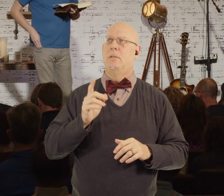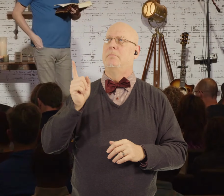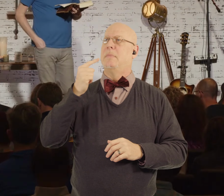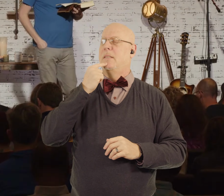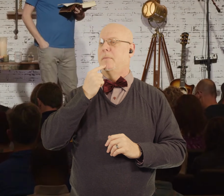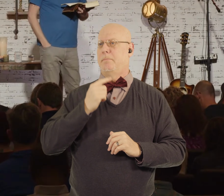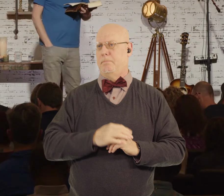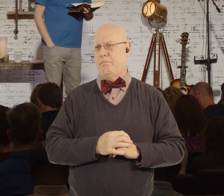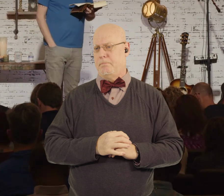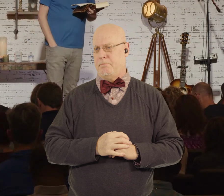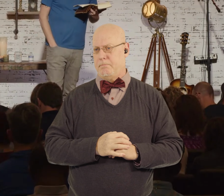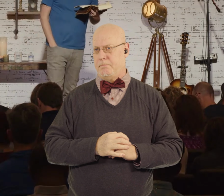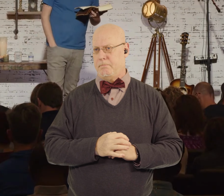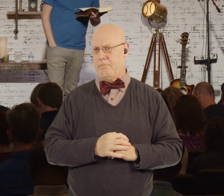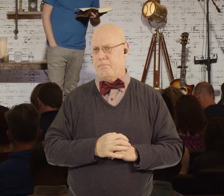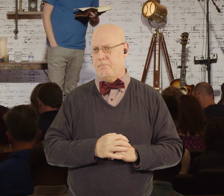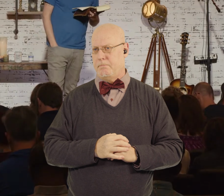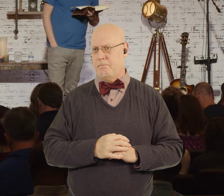he says this.